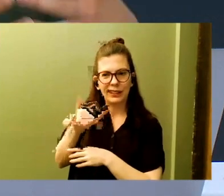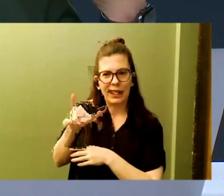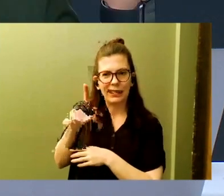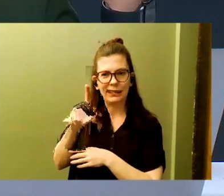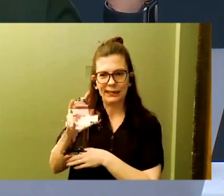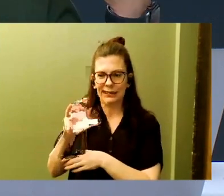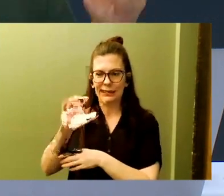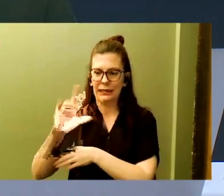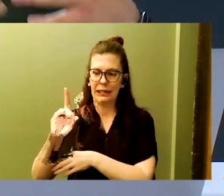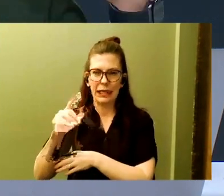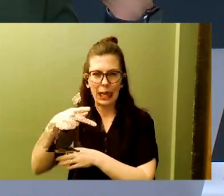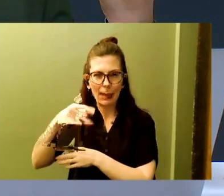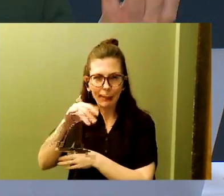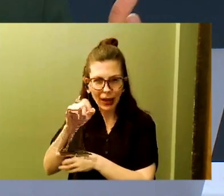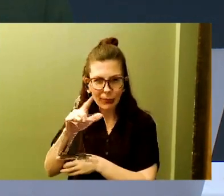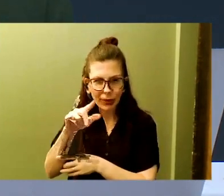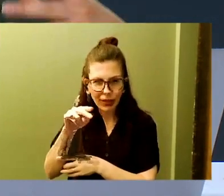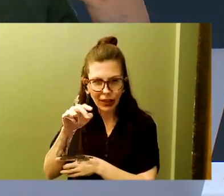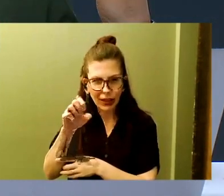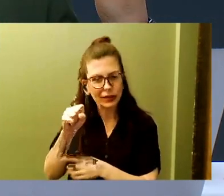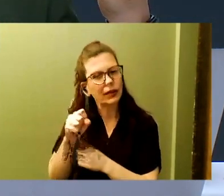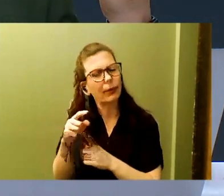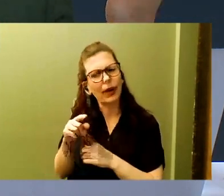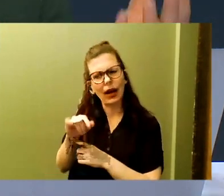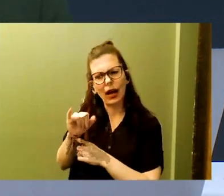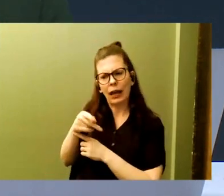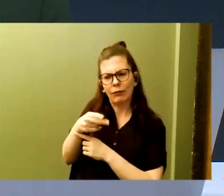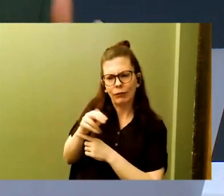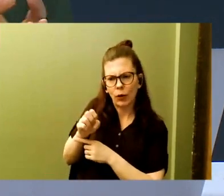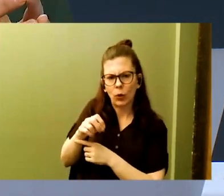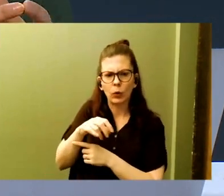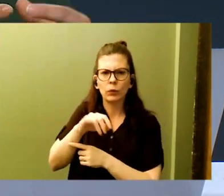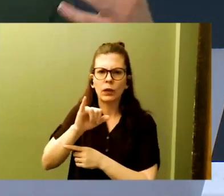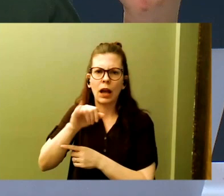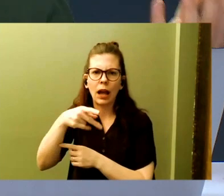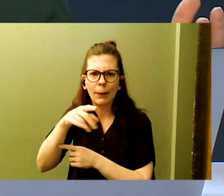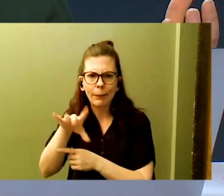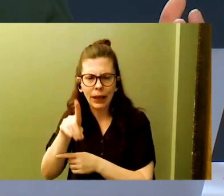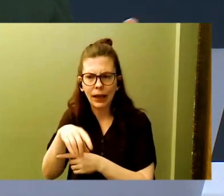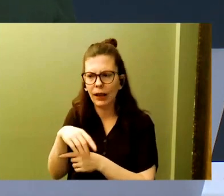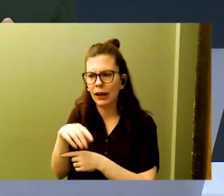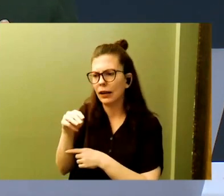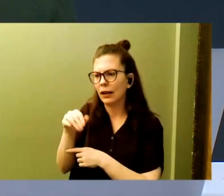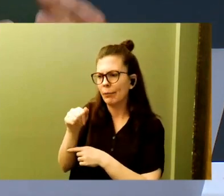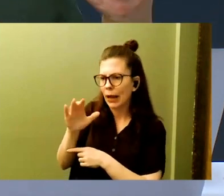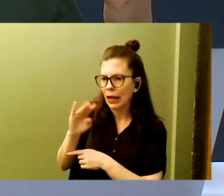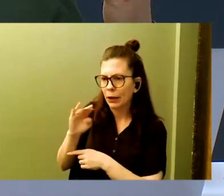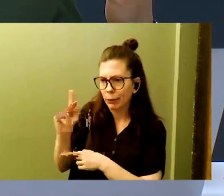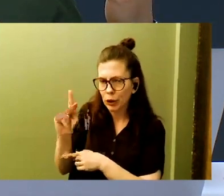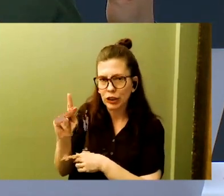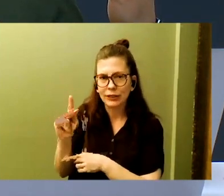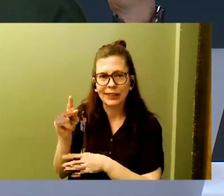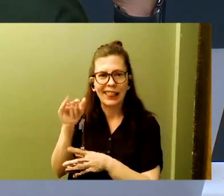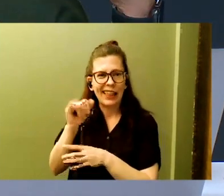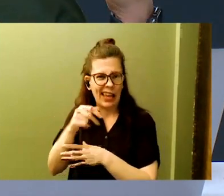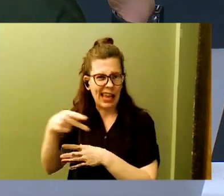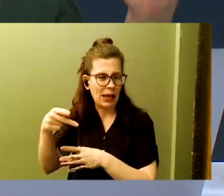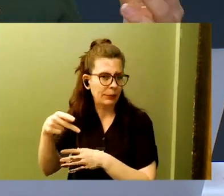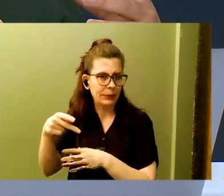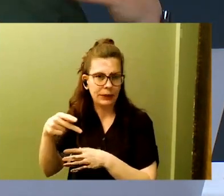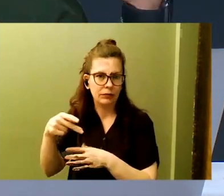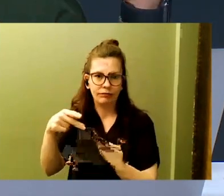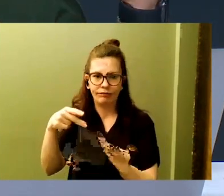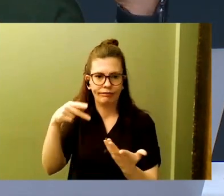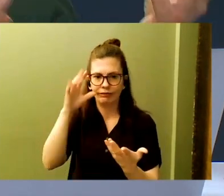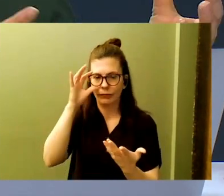to iPhone and iPads and MacBooks, apps there, they were